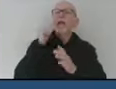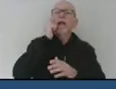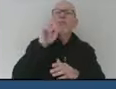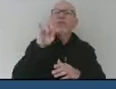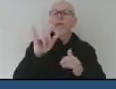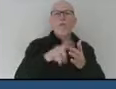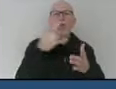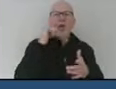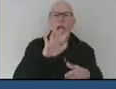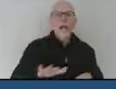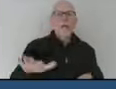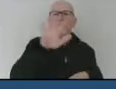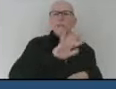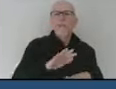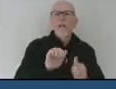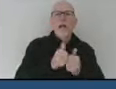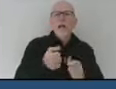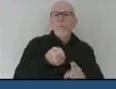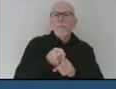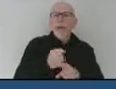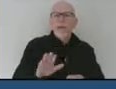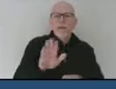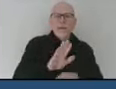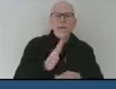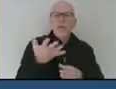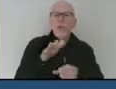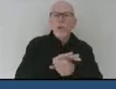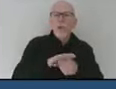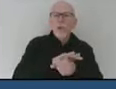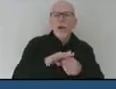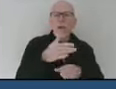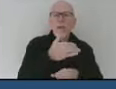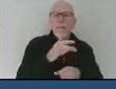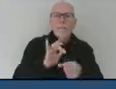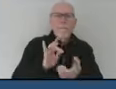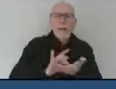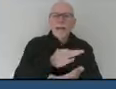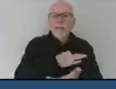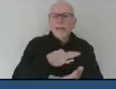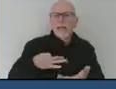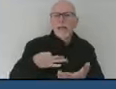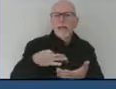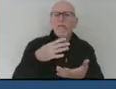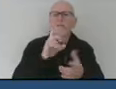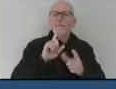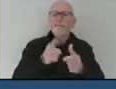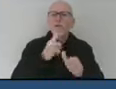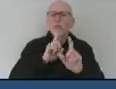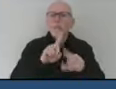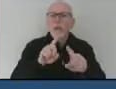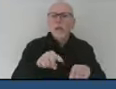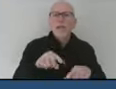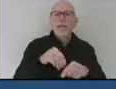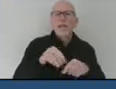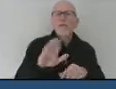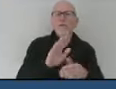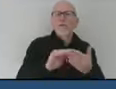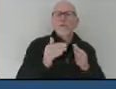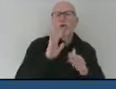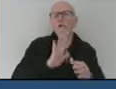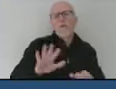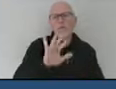out basis, how it's affecting their local medical staff and first responders in their communities, again, all throughout the